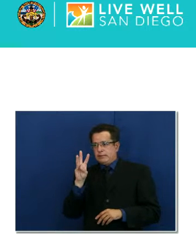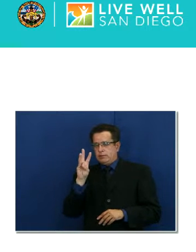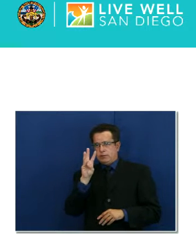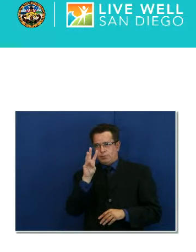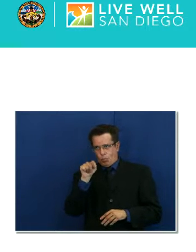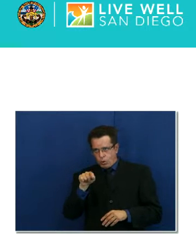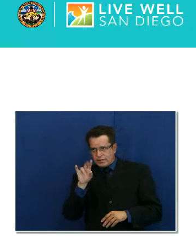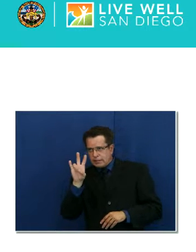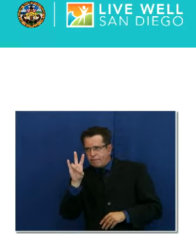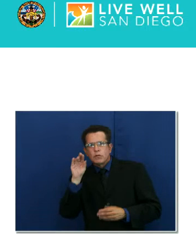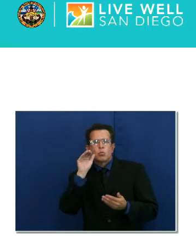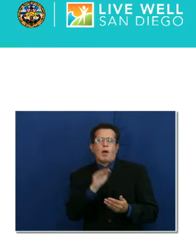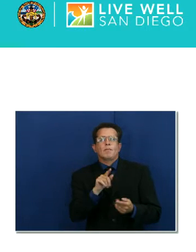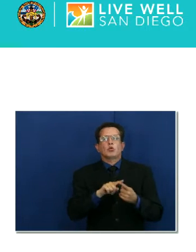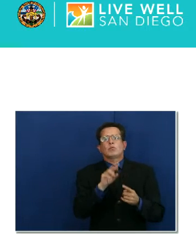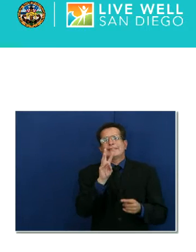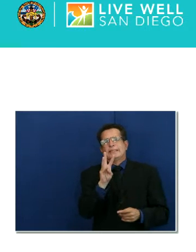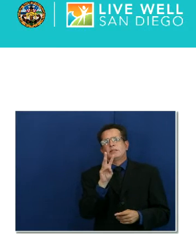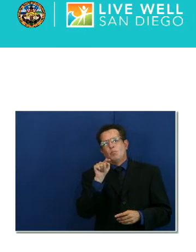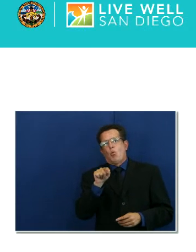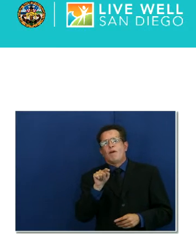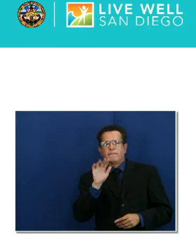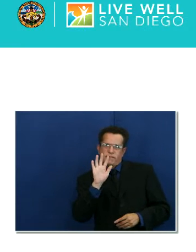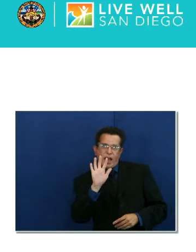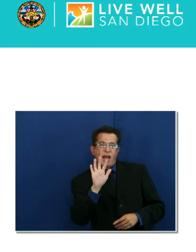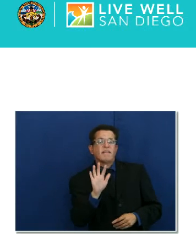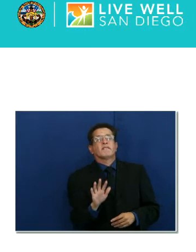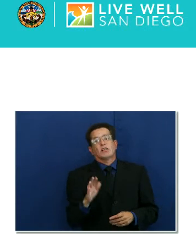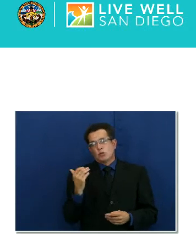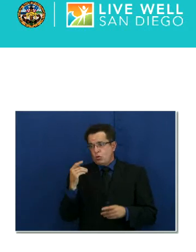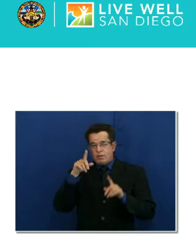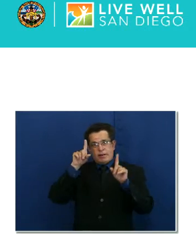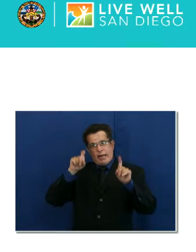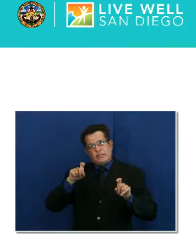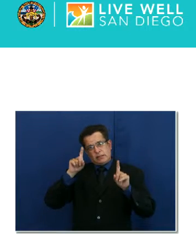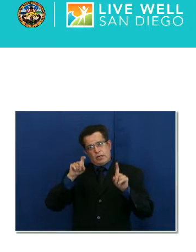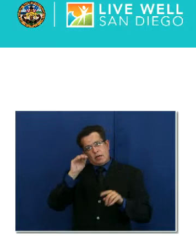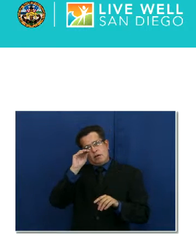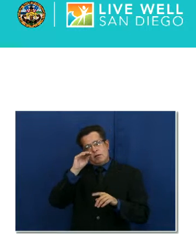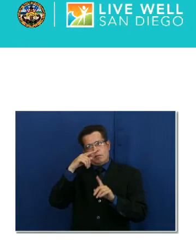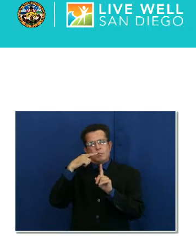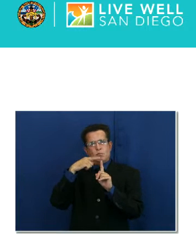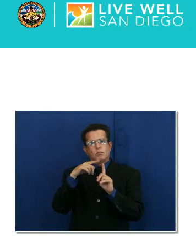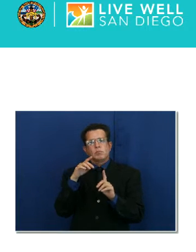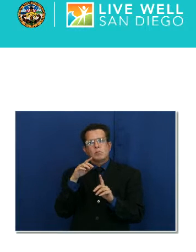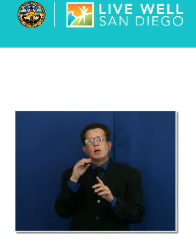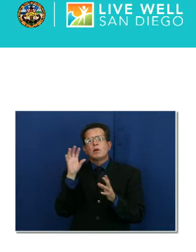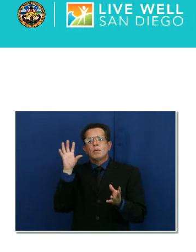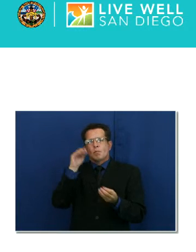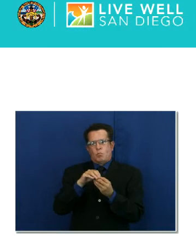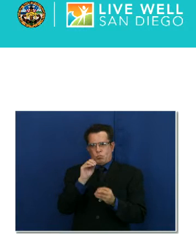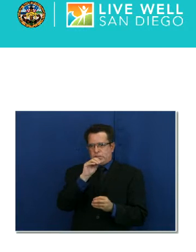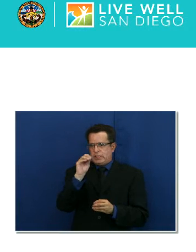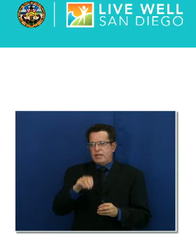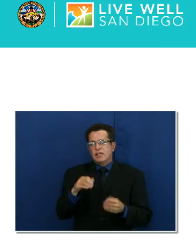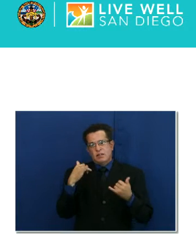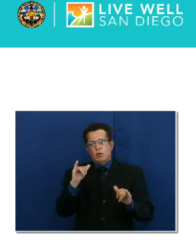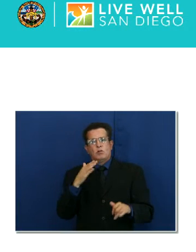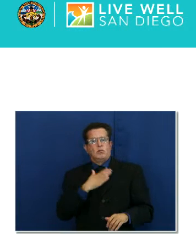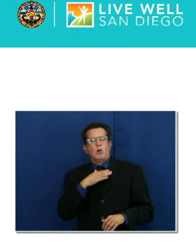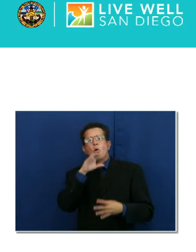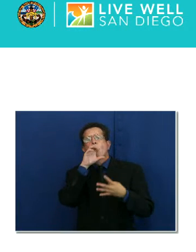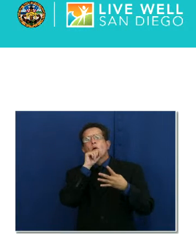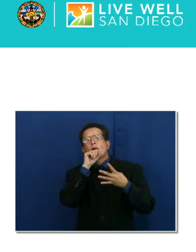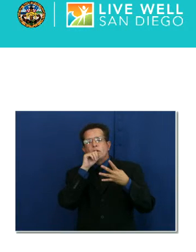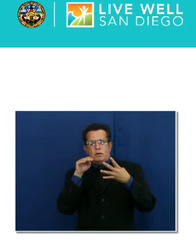6.5. The testing positivity remains to be, or continues rather, to be in the orange tier or tier